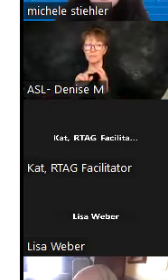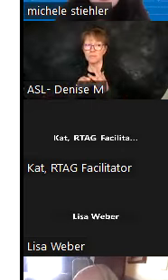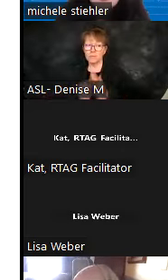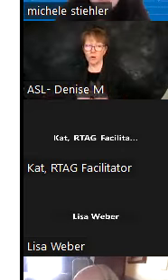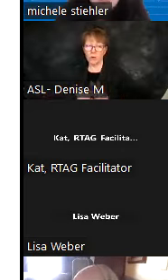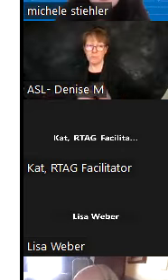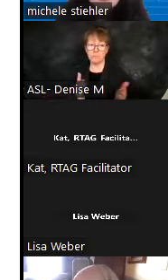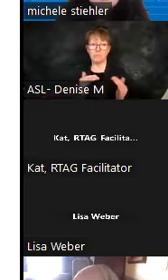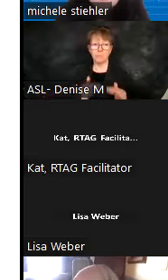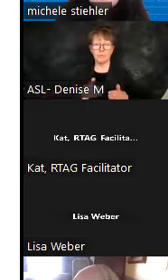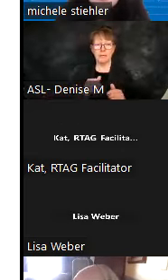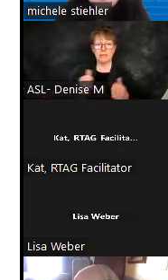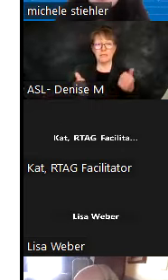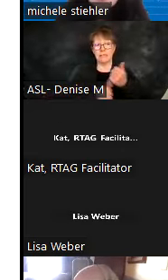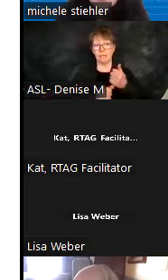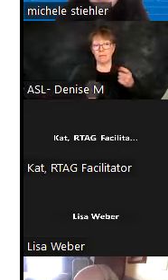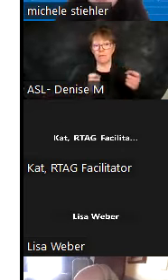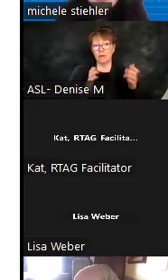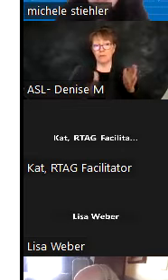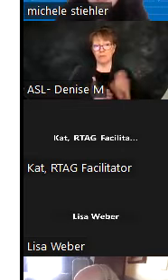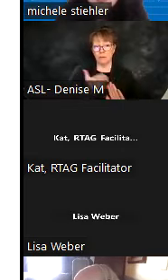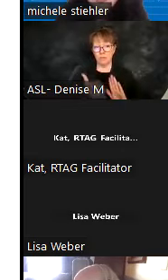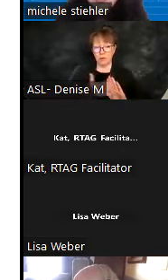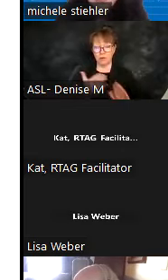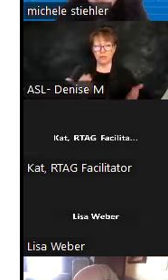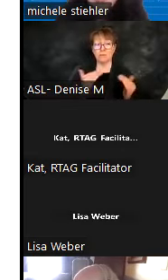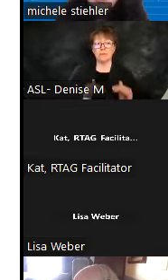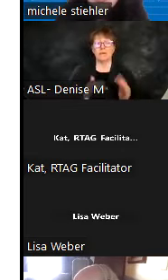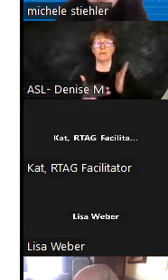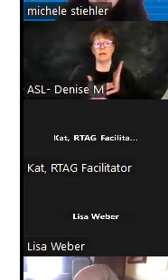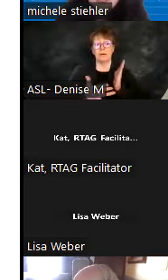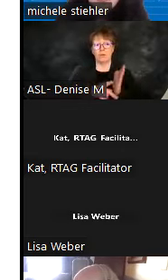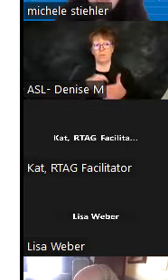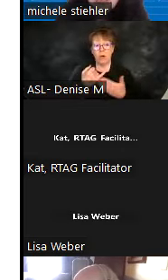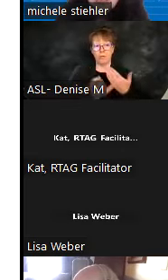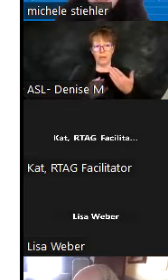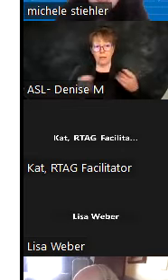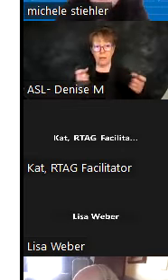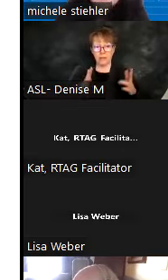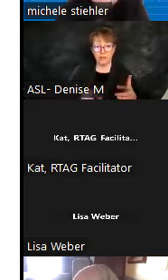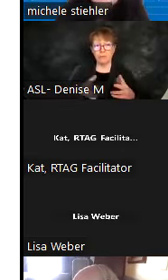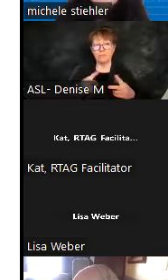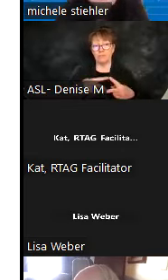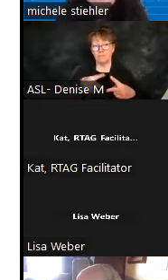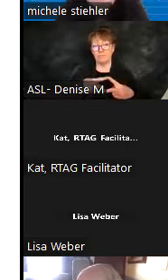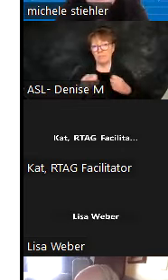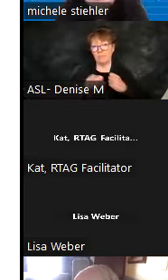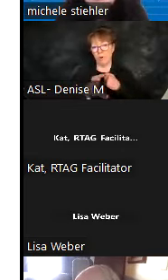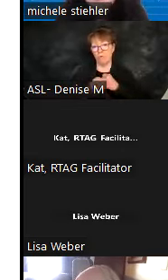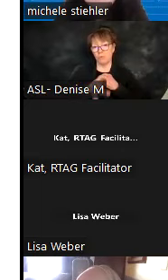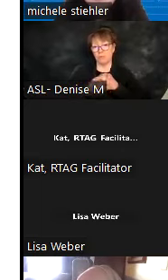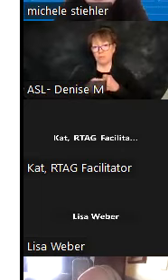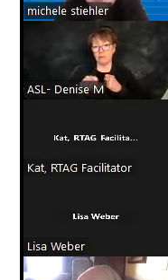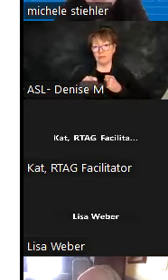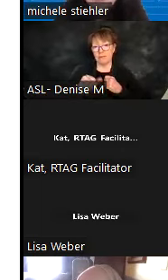deputy director of operations and the technical project manager will post late May and early June.